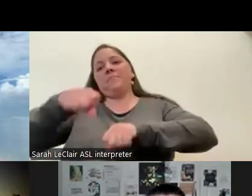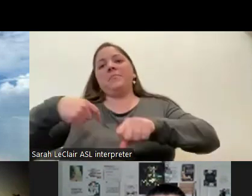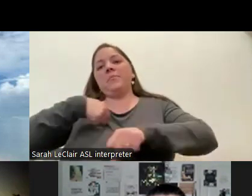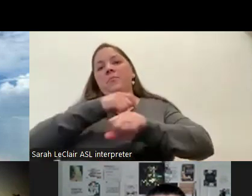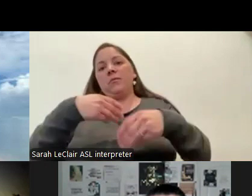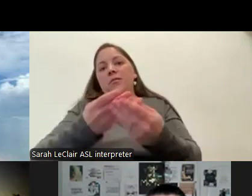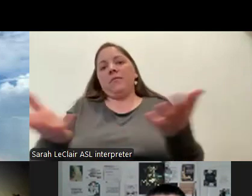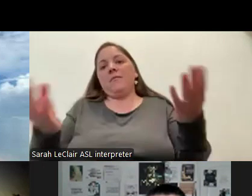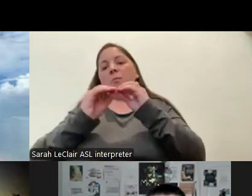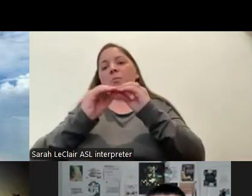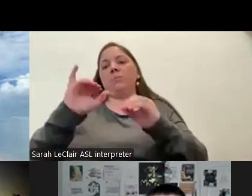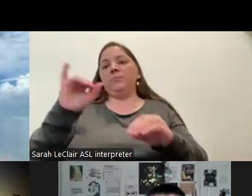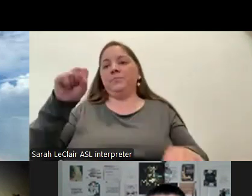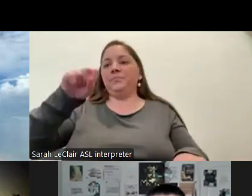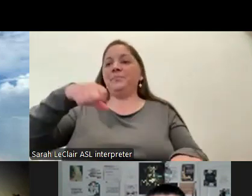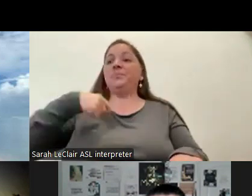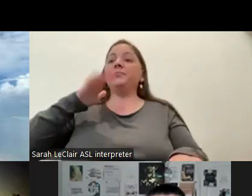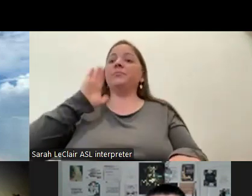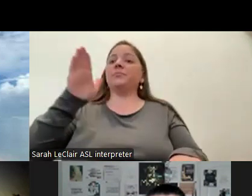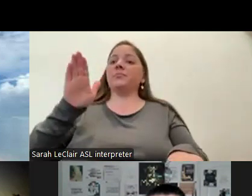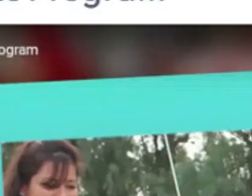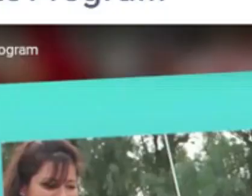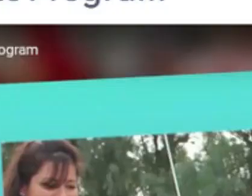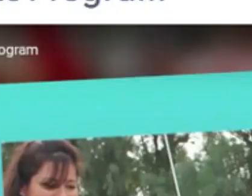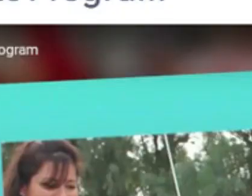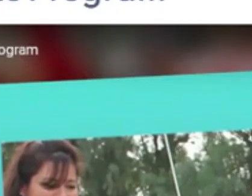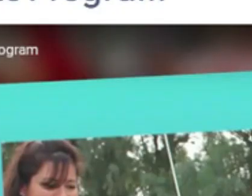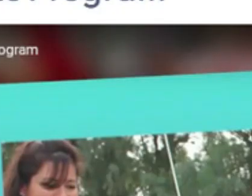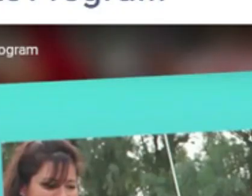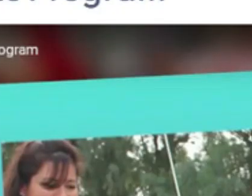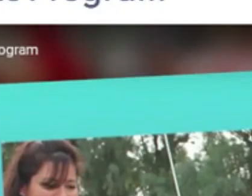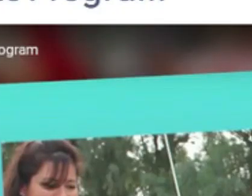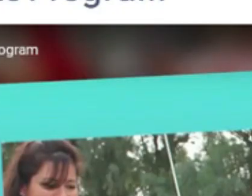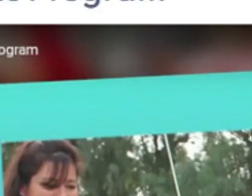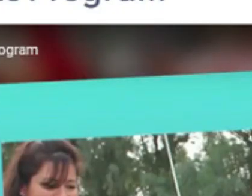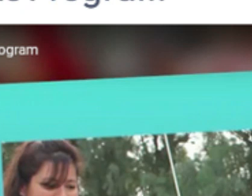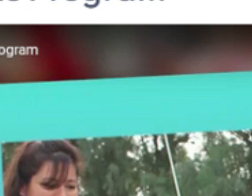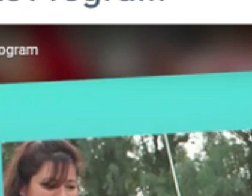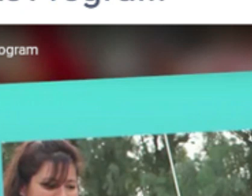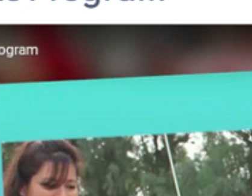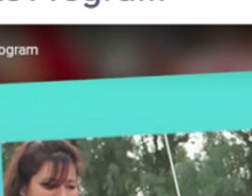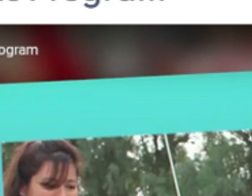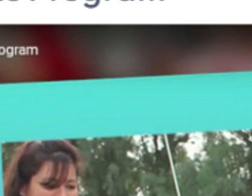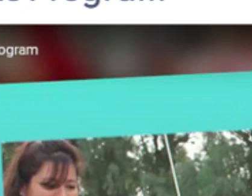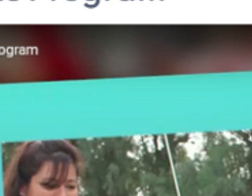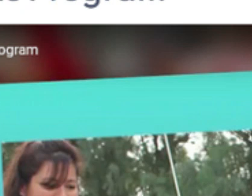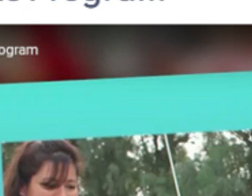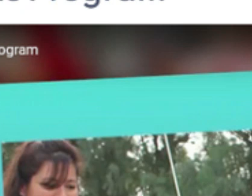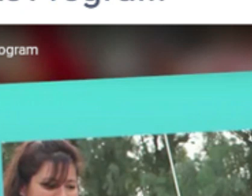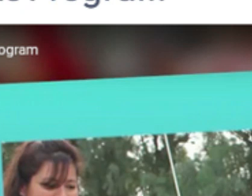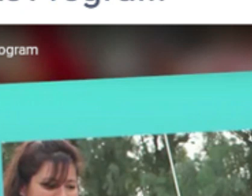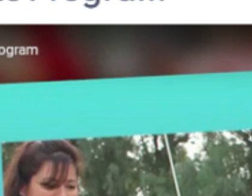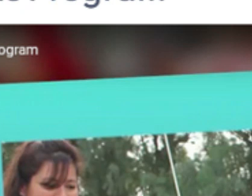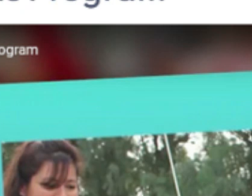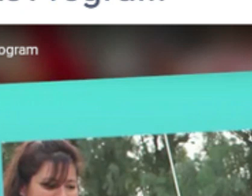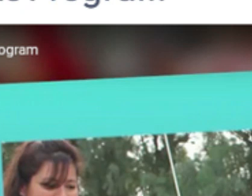well. So I will put a flyer in the chat of the adopted bike. If you guys know of any families, there's a QR code where they would apply